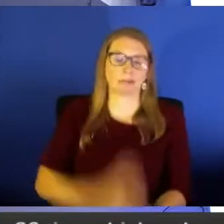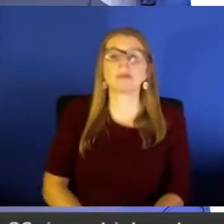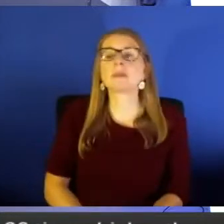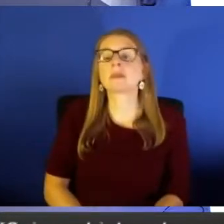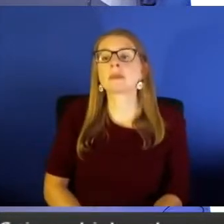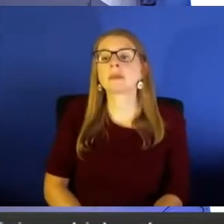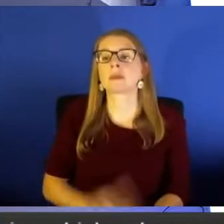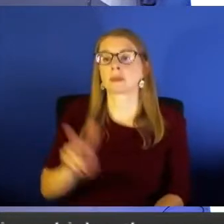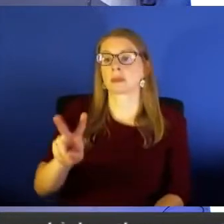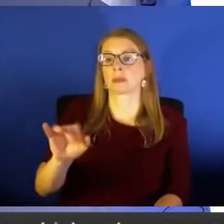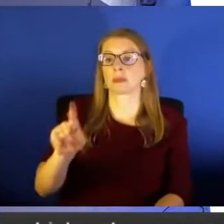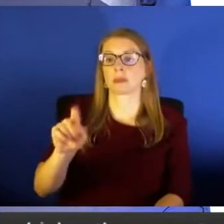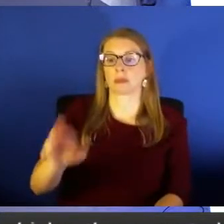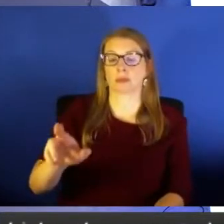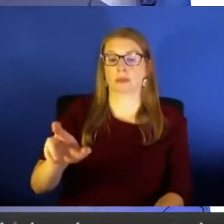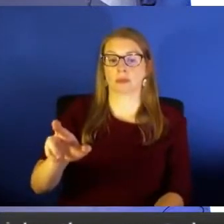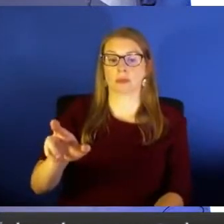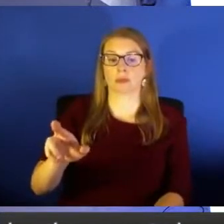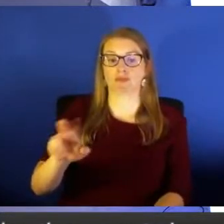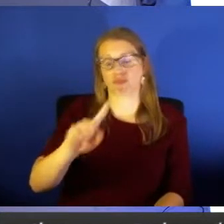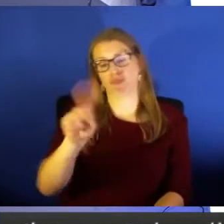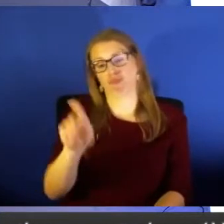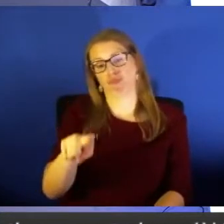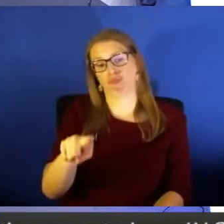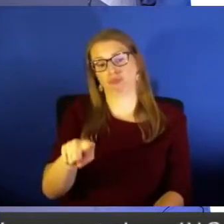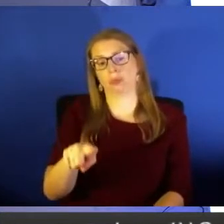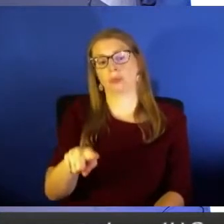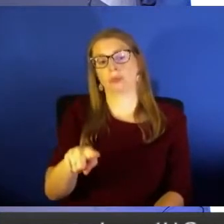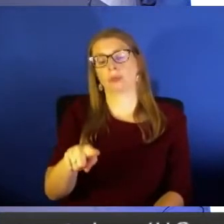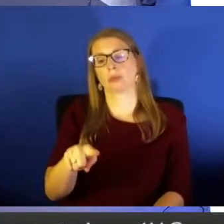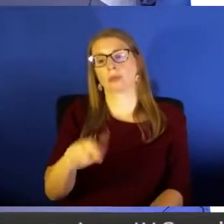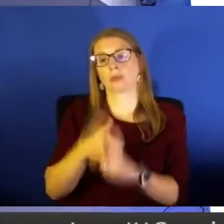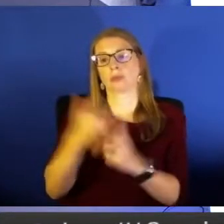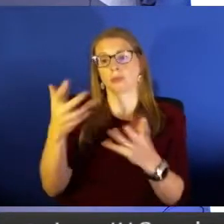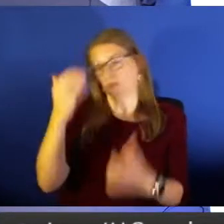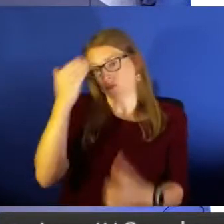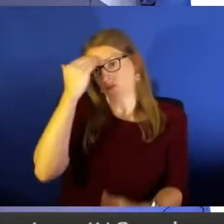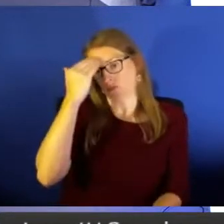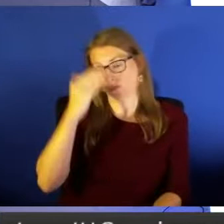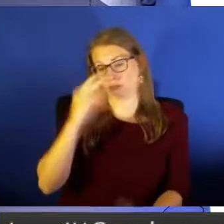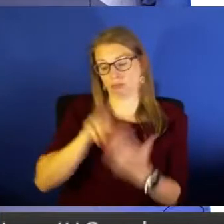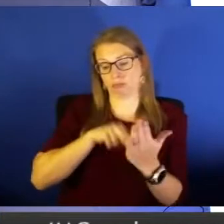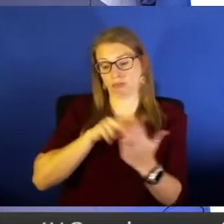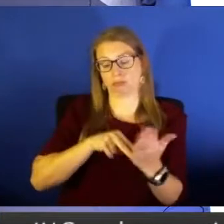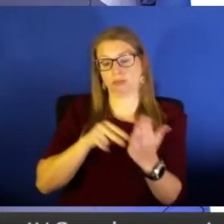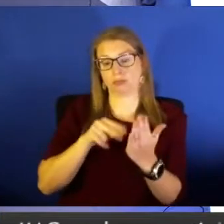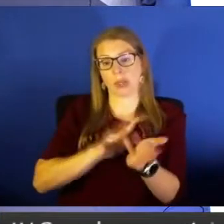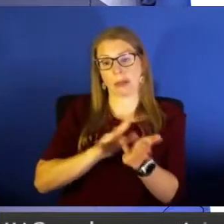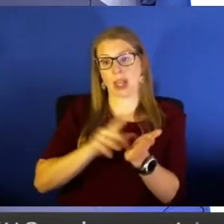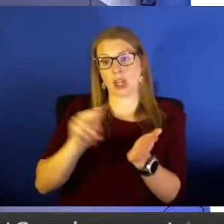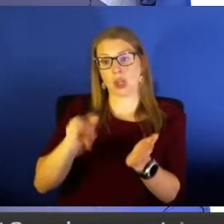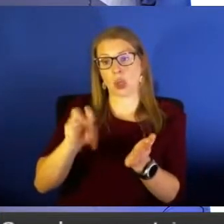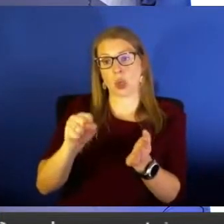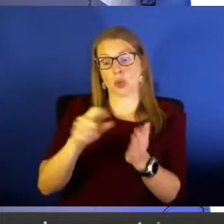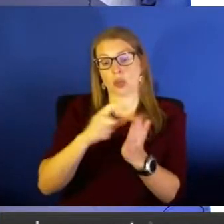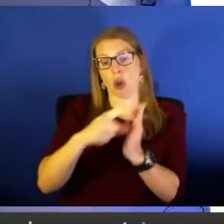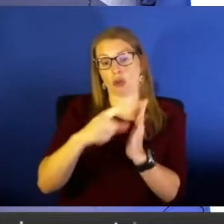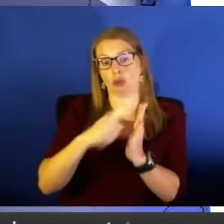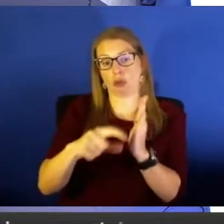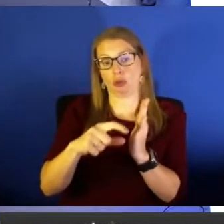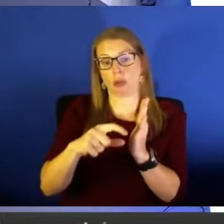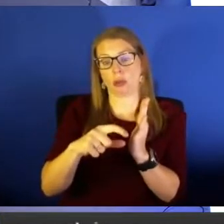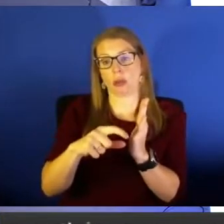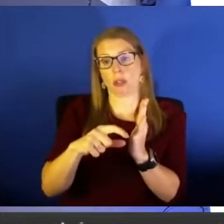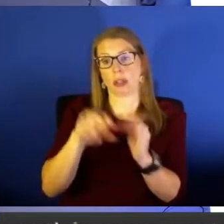Victor Macias. Yeah. Victor would like to know, he says he's read medical news articles that COVID affects